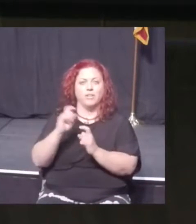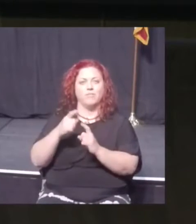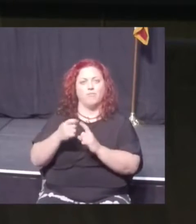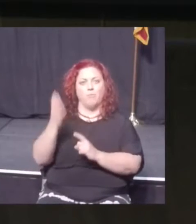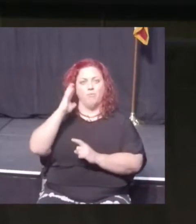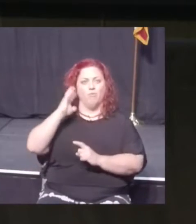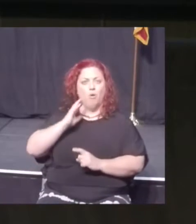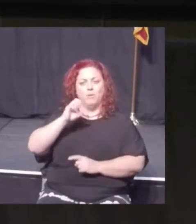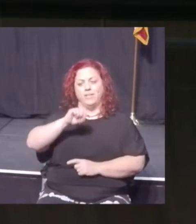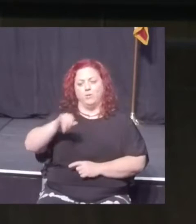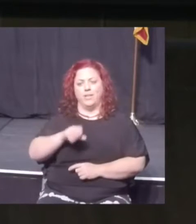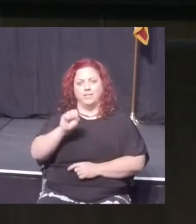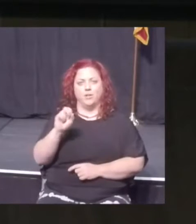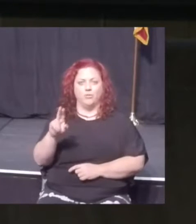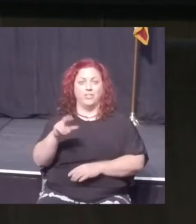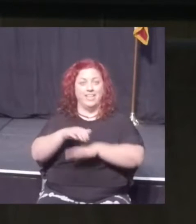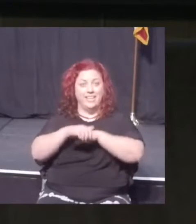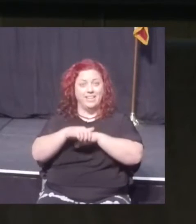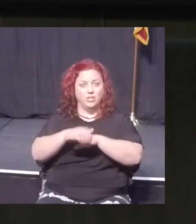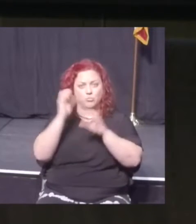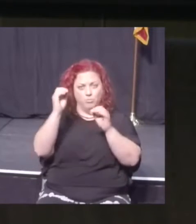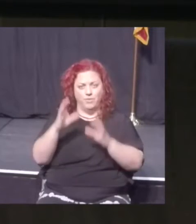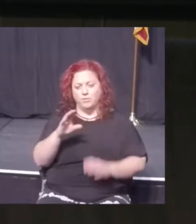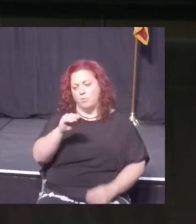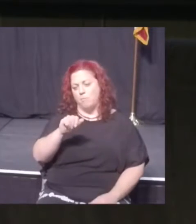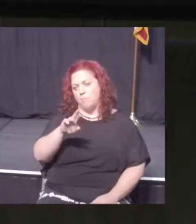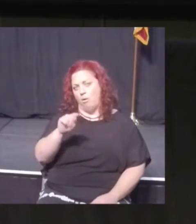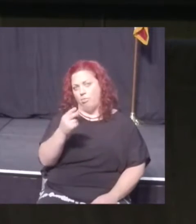Jose State English professor Martha Helsley